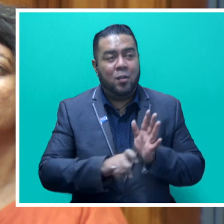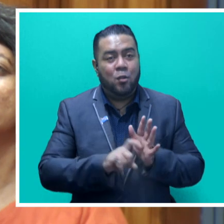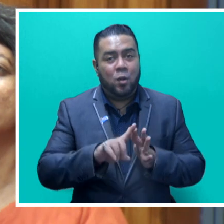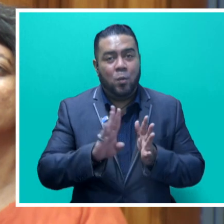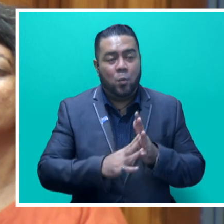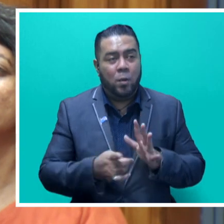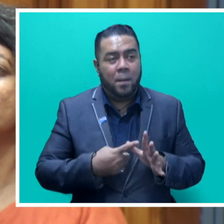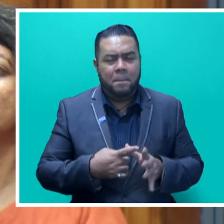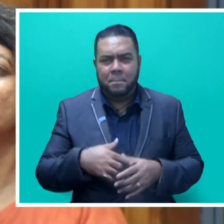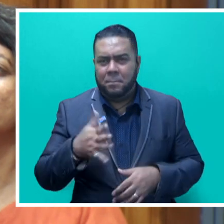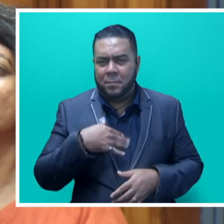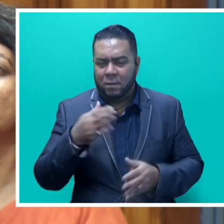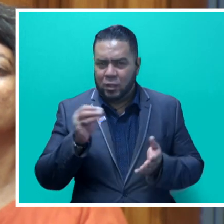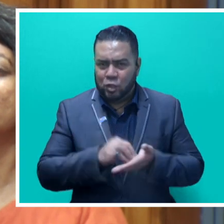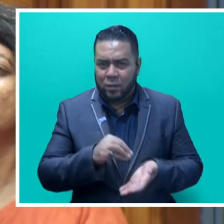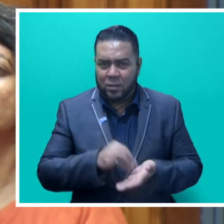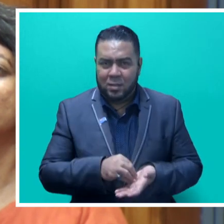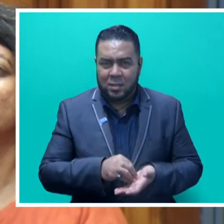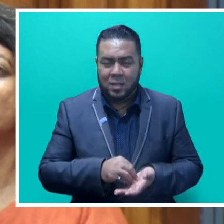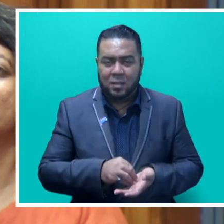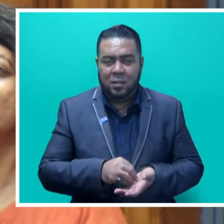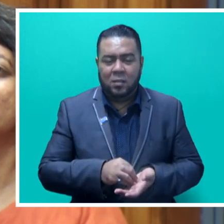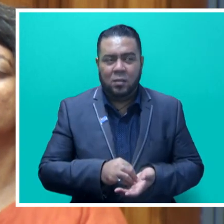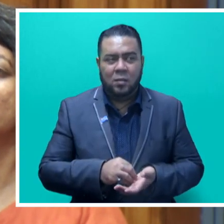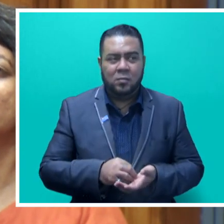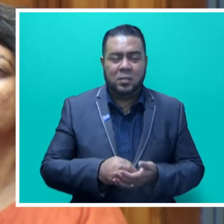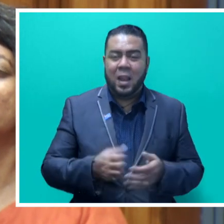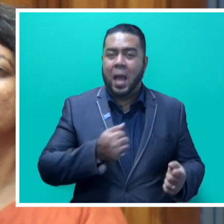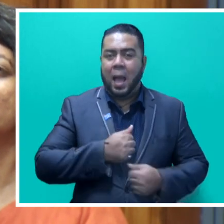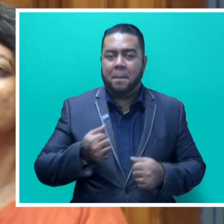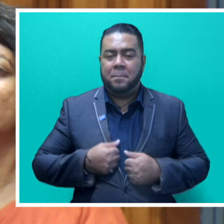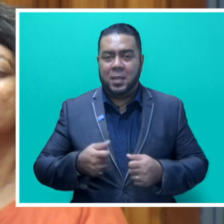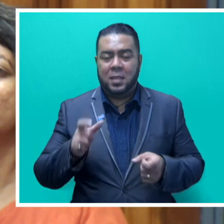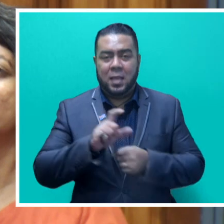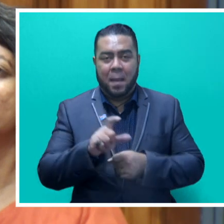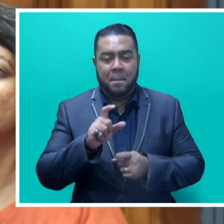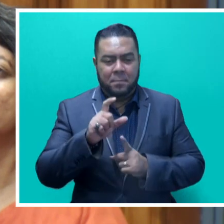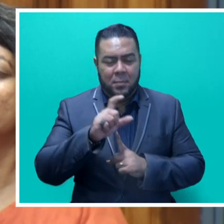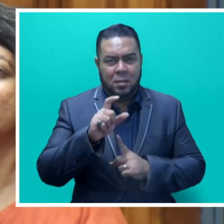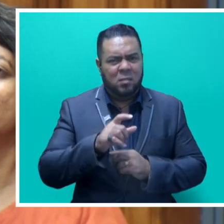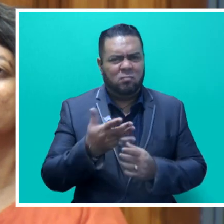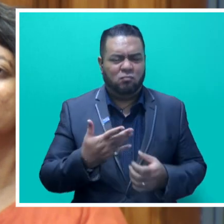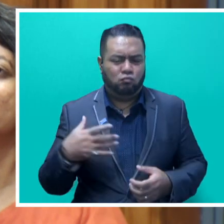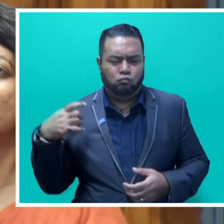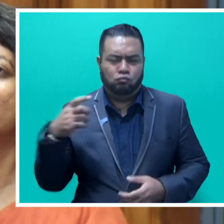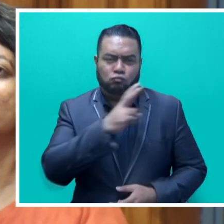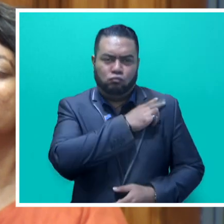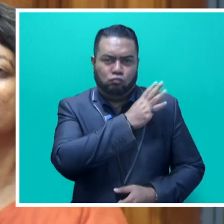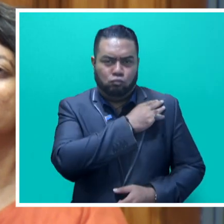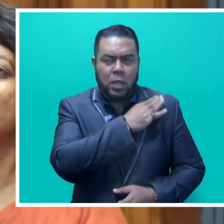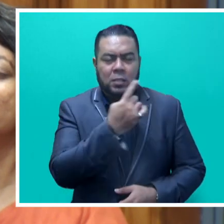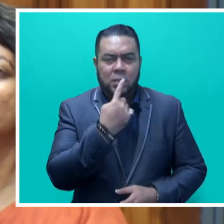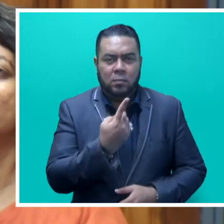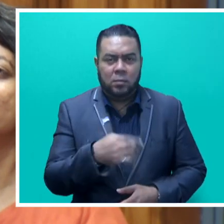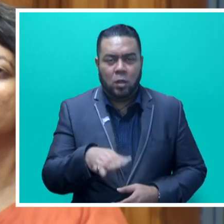recounting my distinct privilege of serving whilst an army captain as an aide-de-camp to the father of modern Fiji, the late Ngon Turang Bal